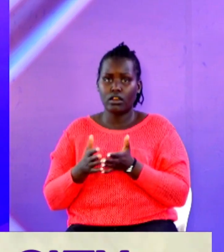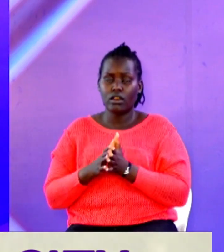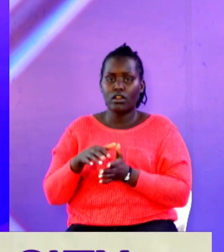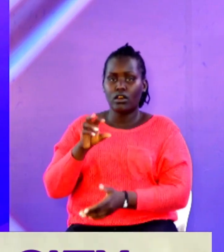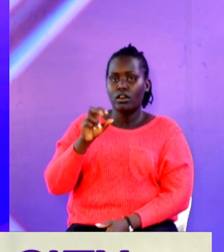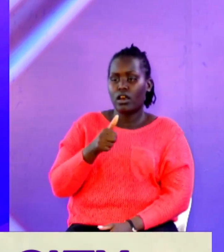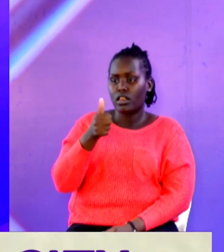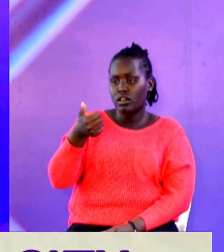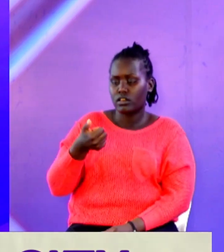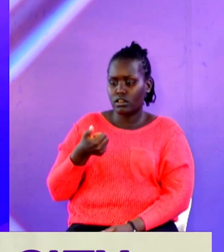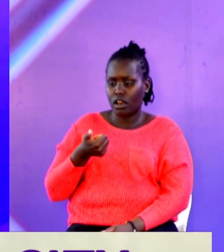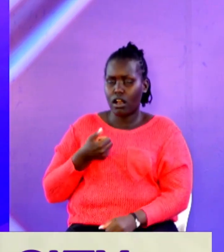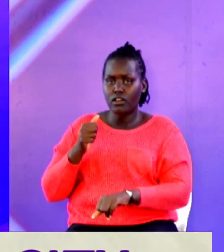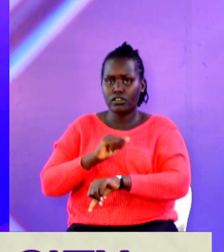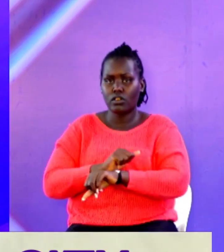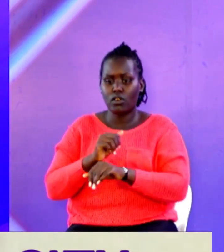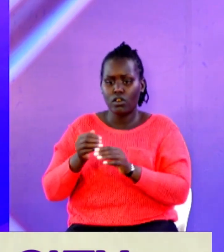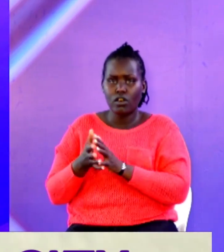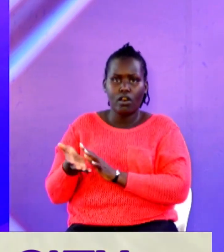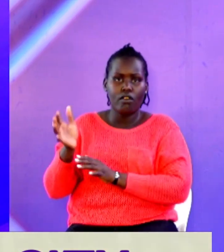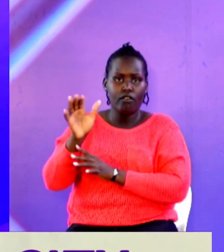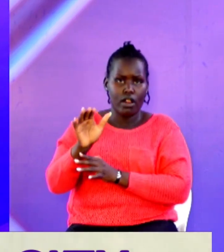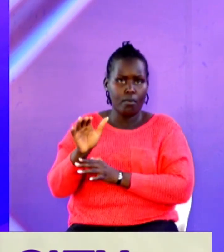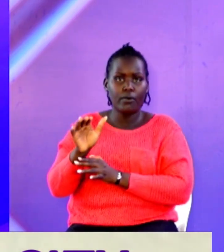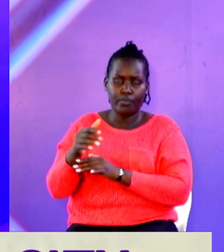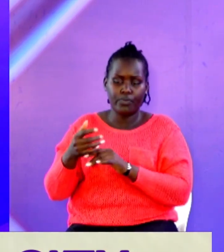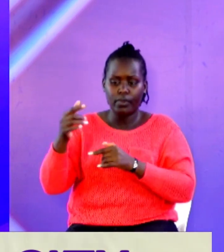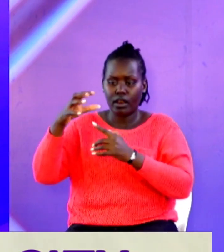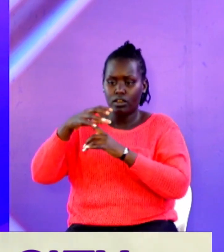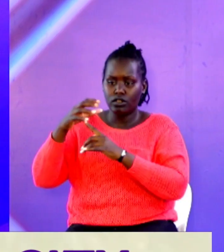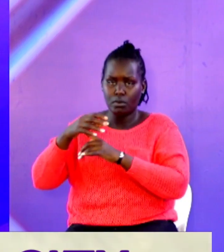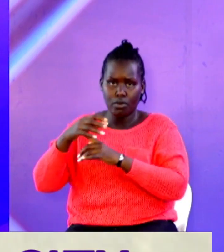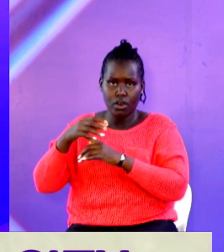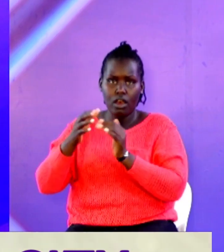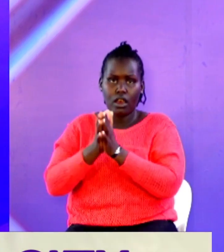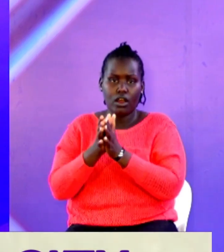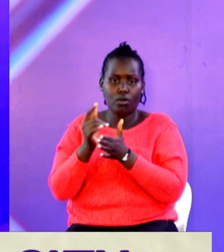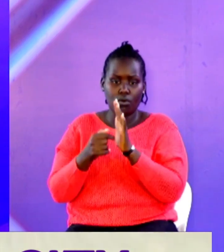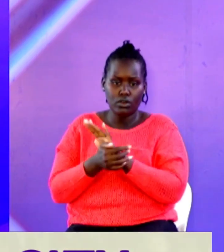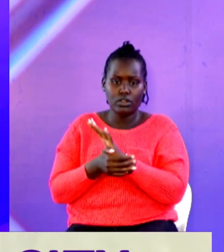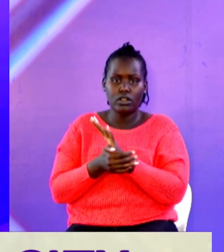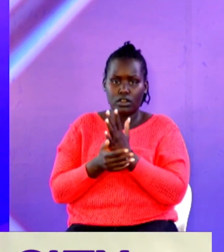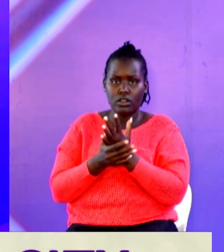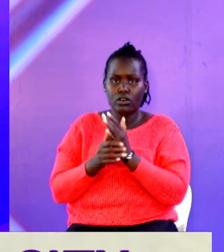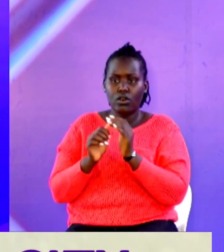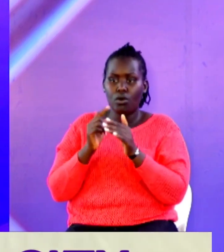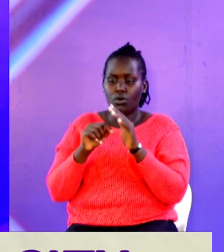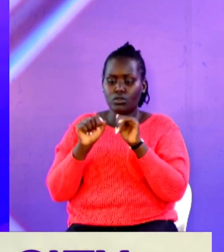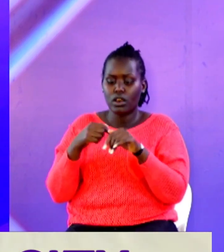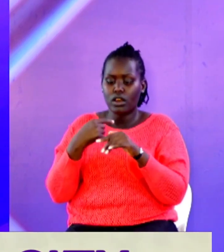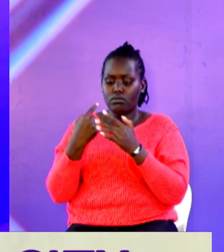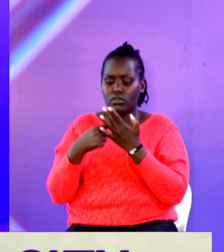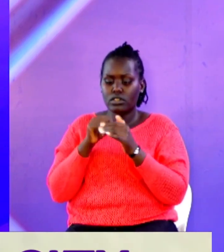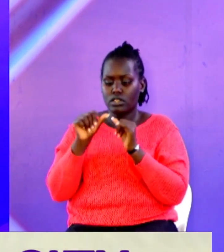Kwatanze girls are volleyball girls champions. And that is the good results we can talk about. You